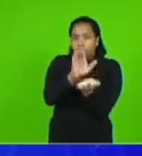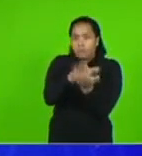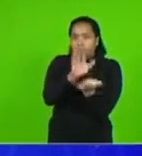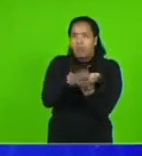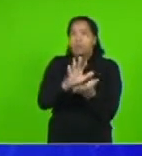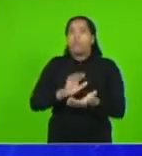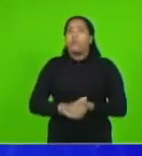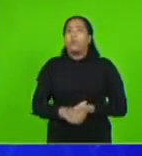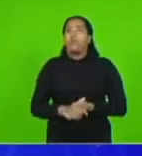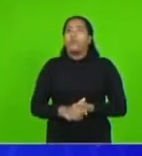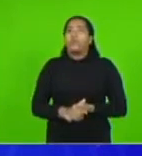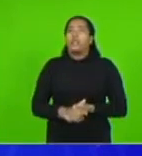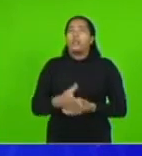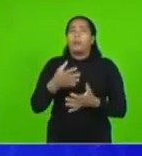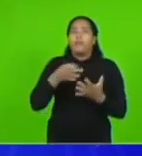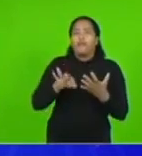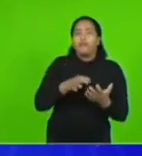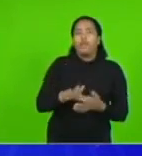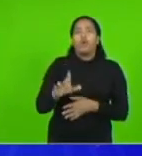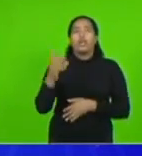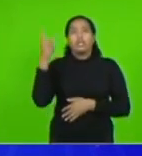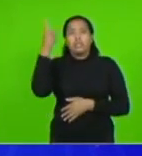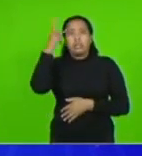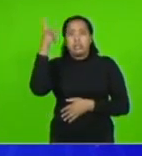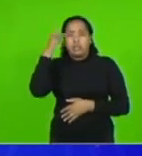the news for São Paulo,